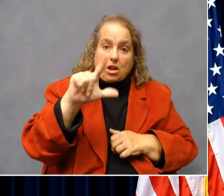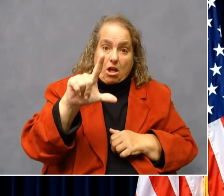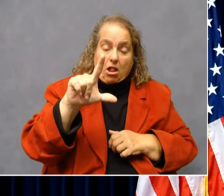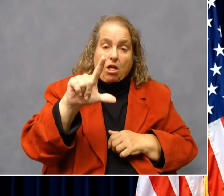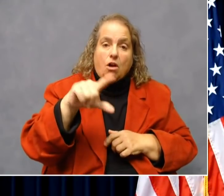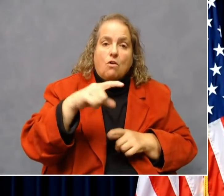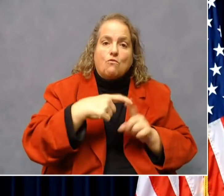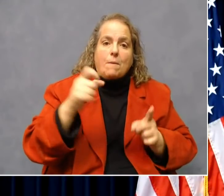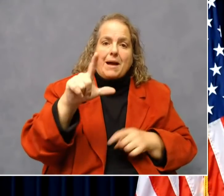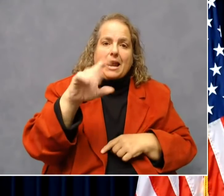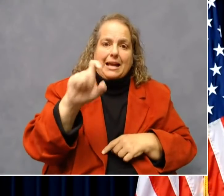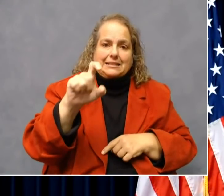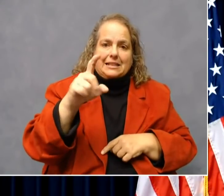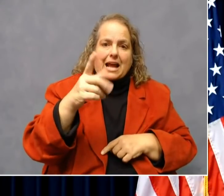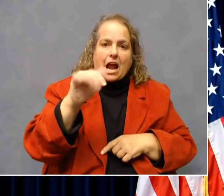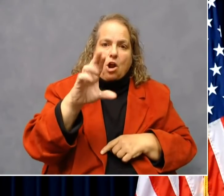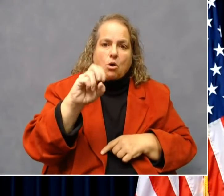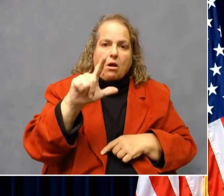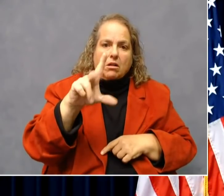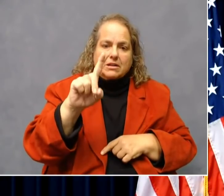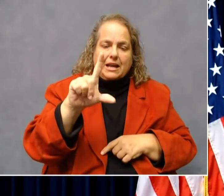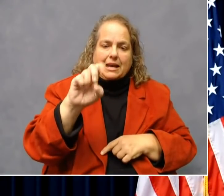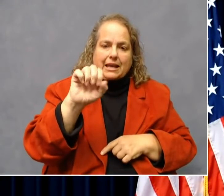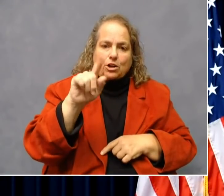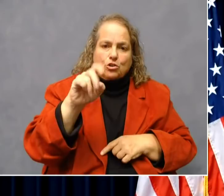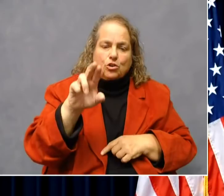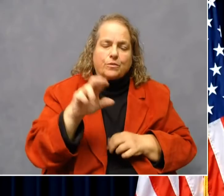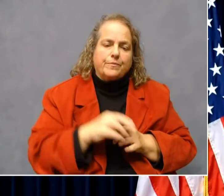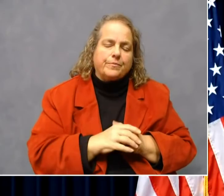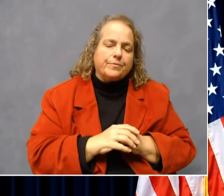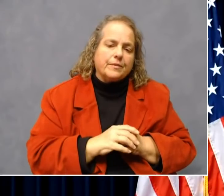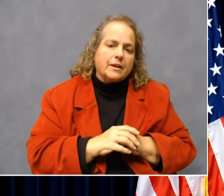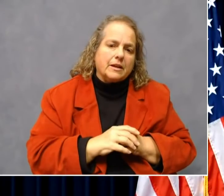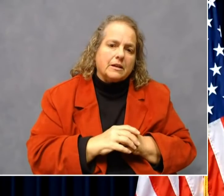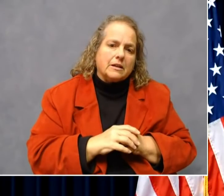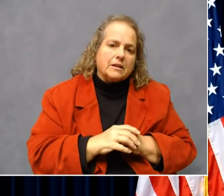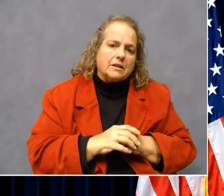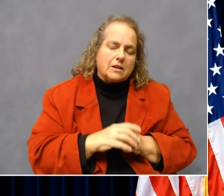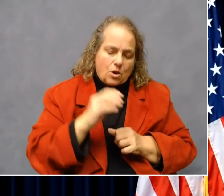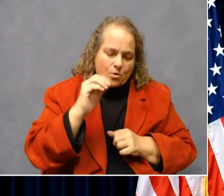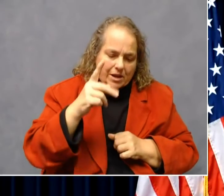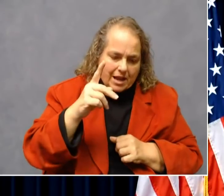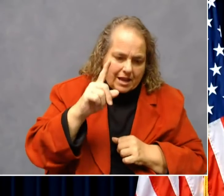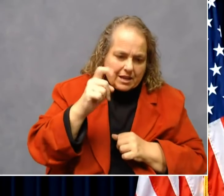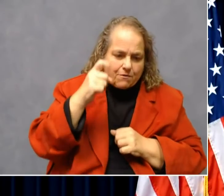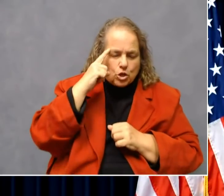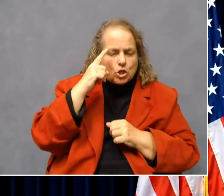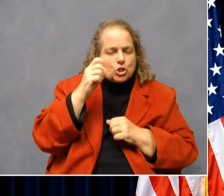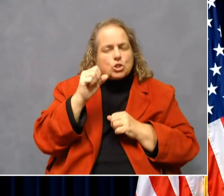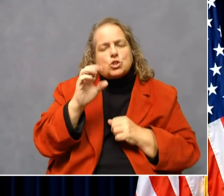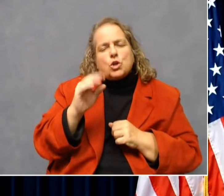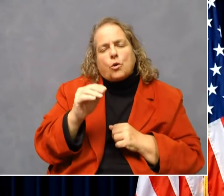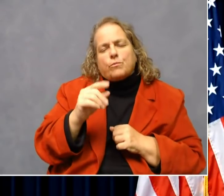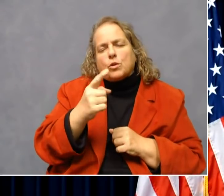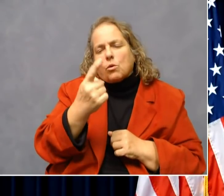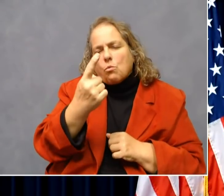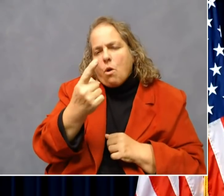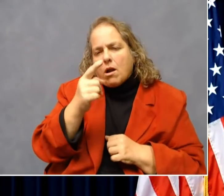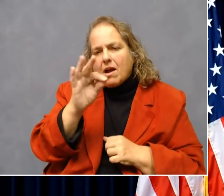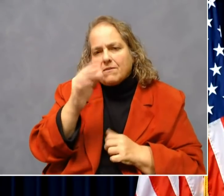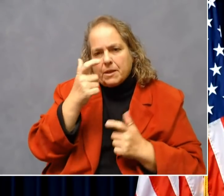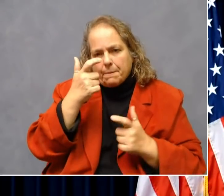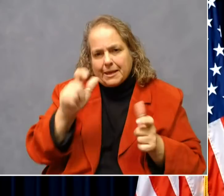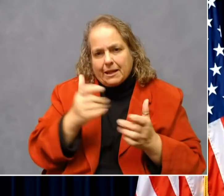Hi, Governor. So, I mean, you just kind of touched on this, but one of the really big things here is there may be